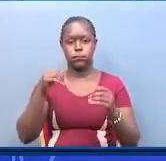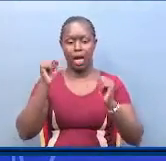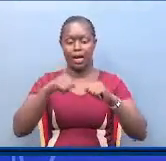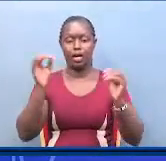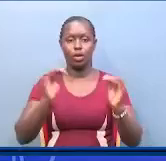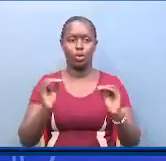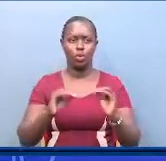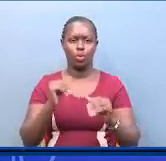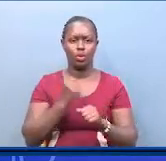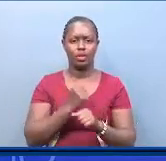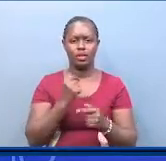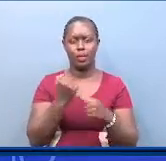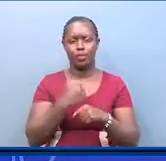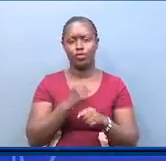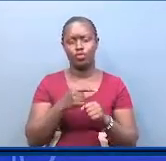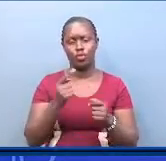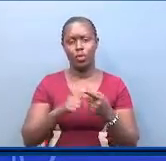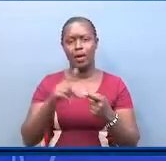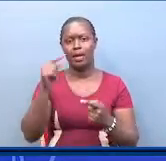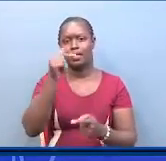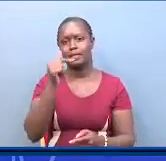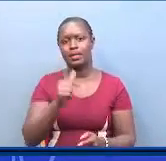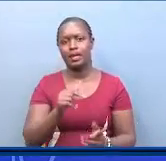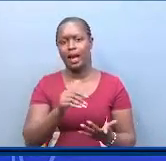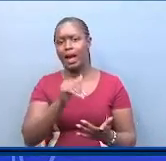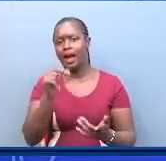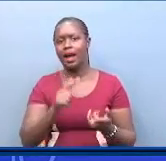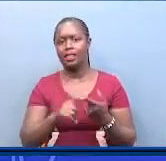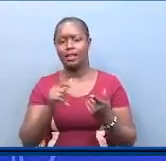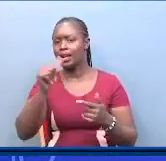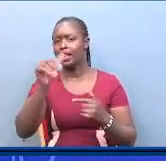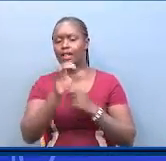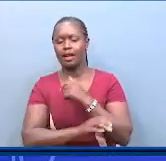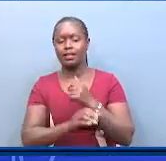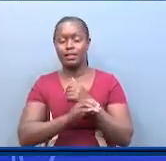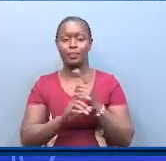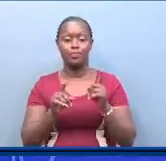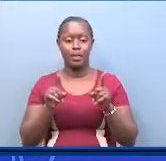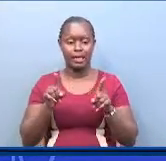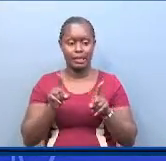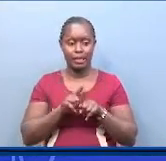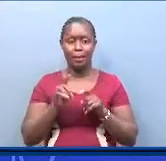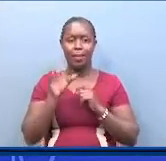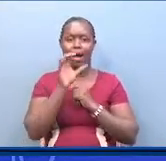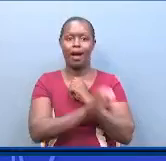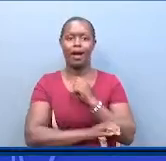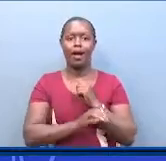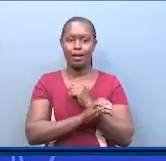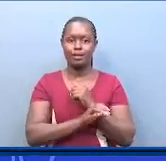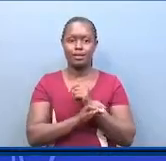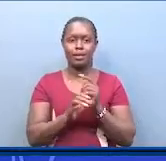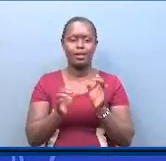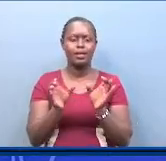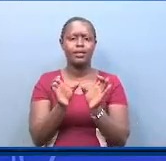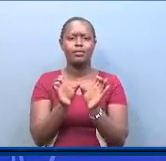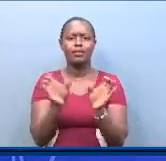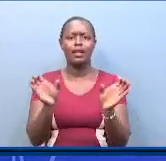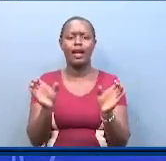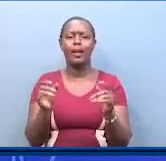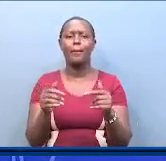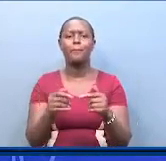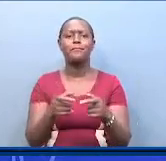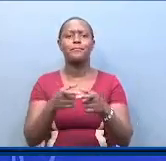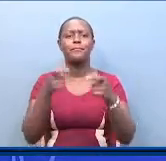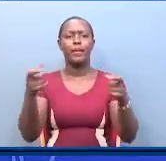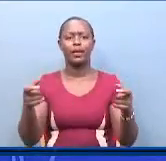poll in Tanzania, others Botswana, others Migingo? I mean, in the same country, the disparities are so major. And then